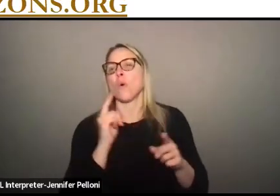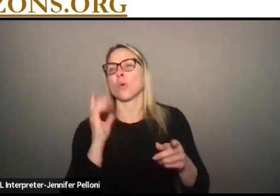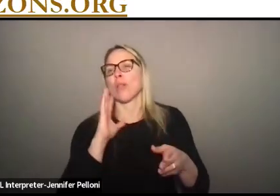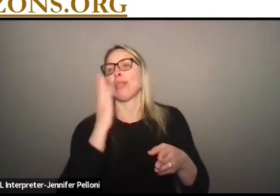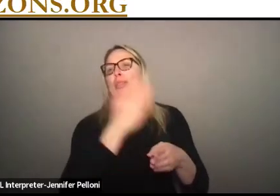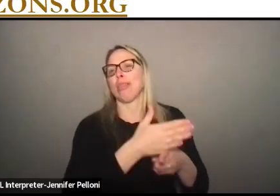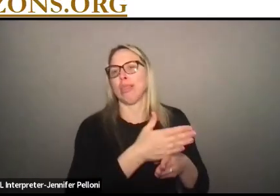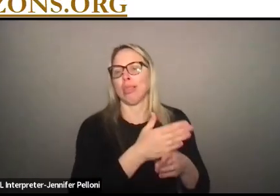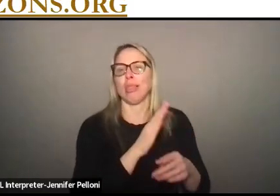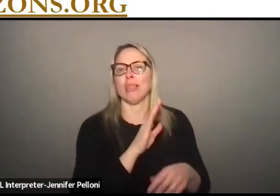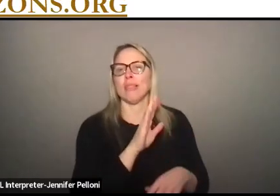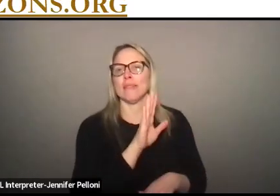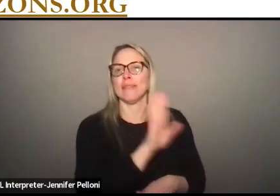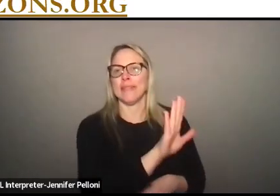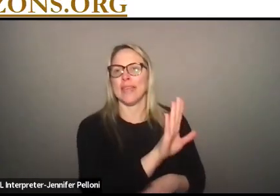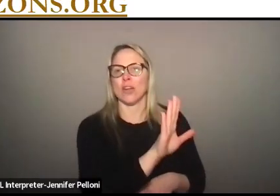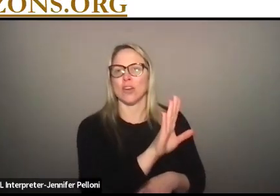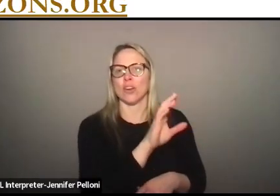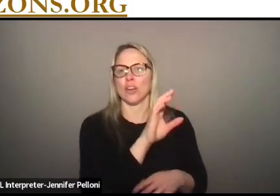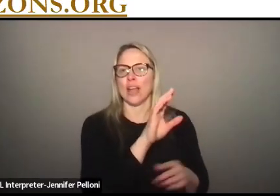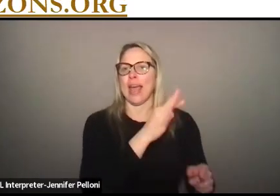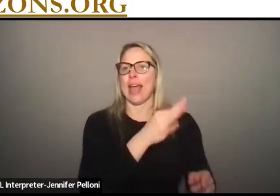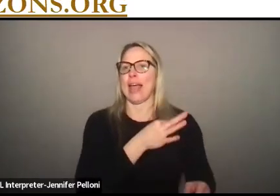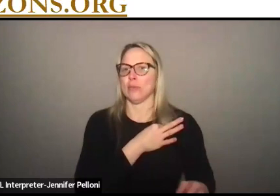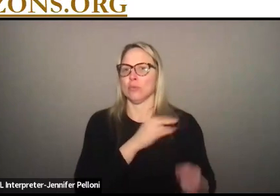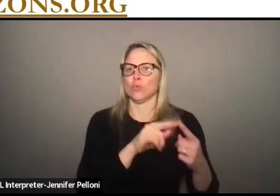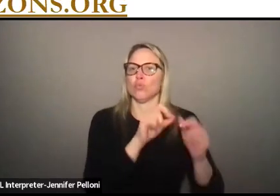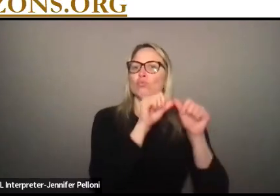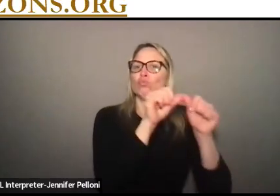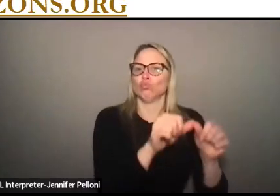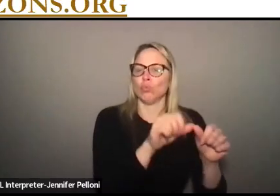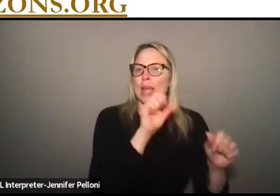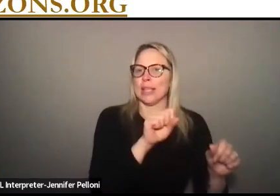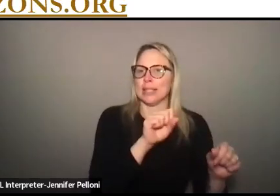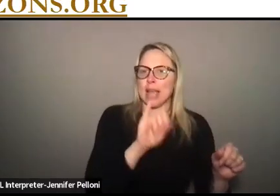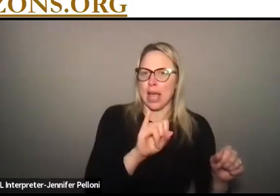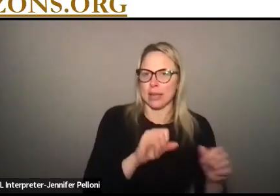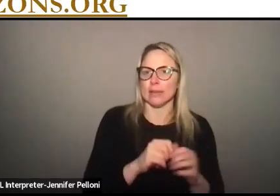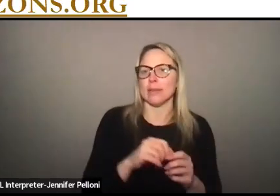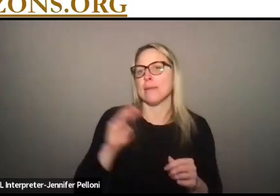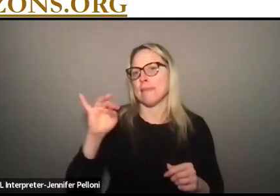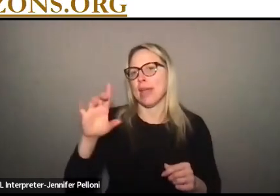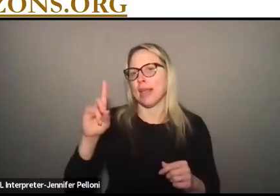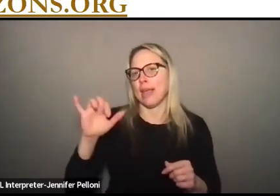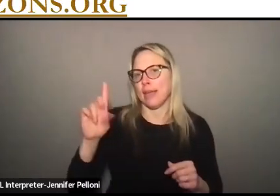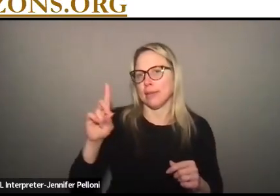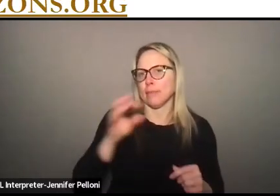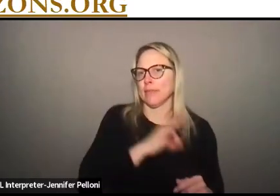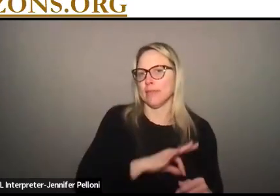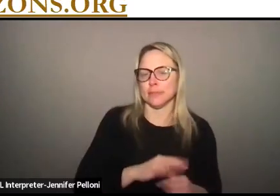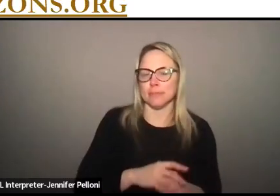interfere with loved ones being eligible to receive SSI and Medicaid benefits.